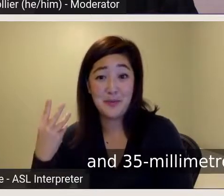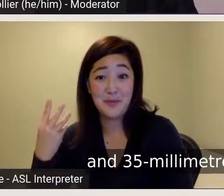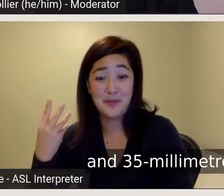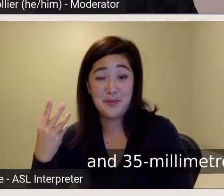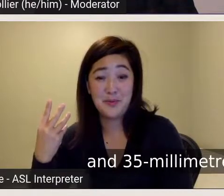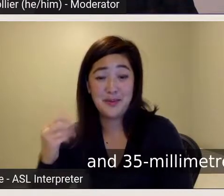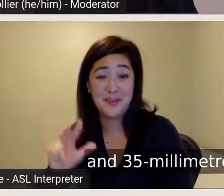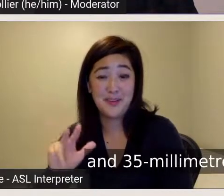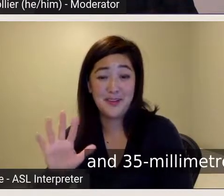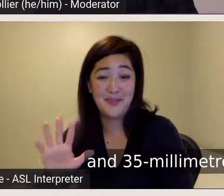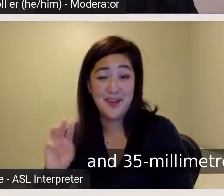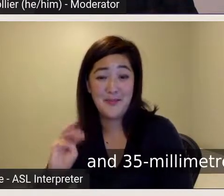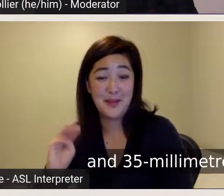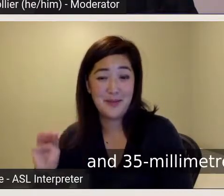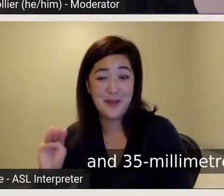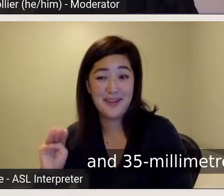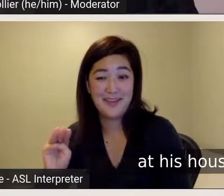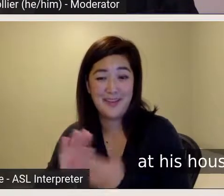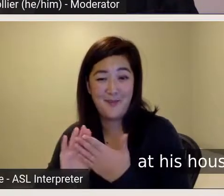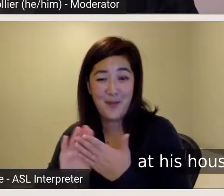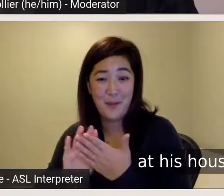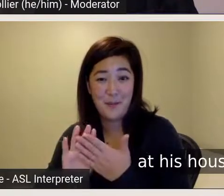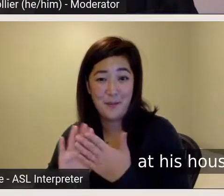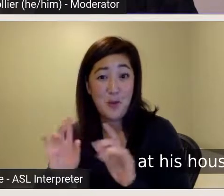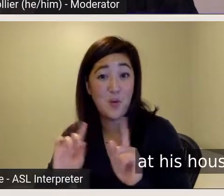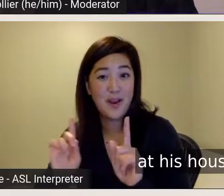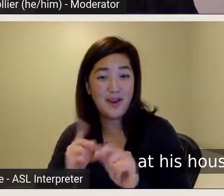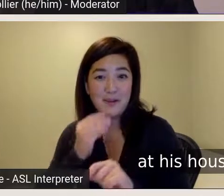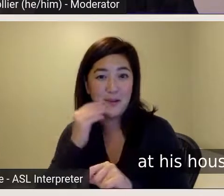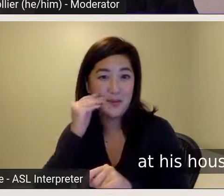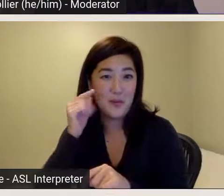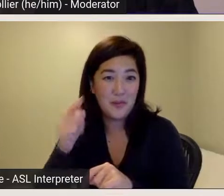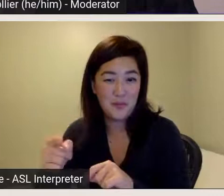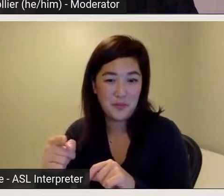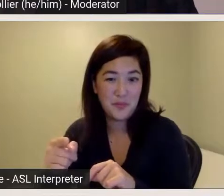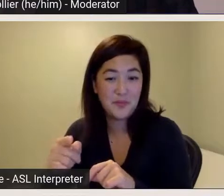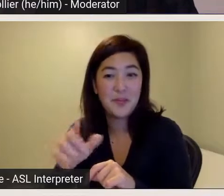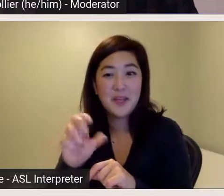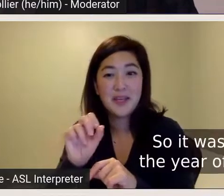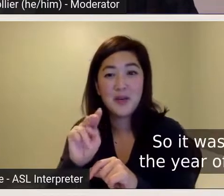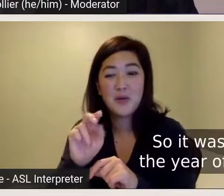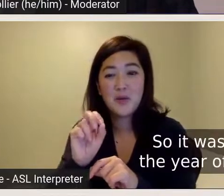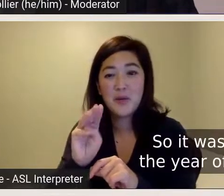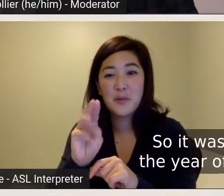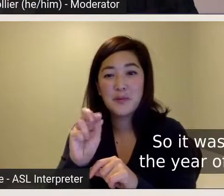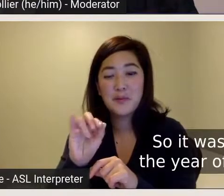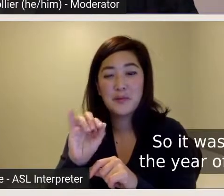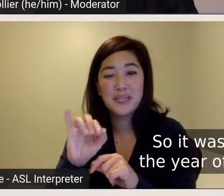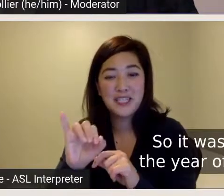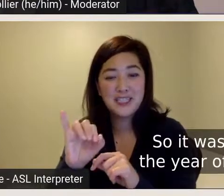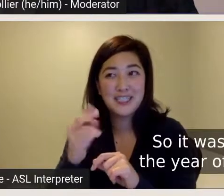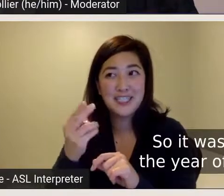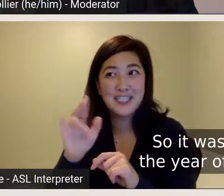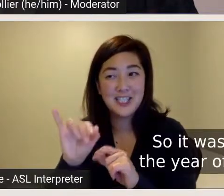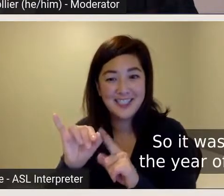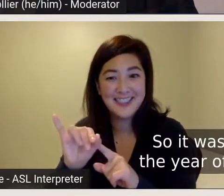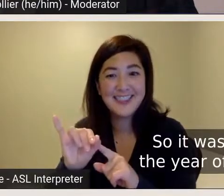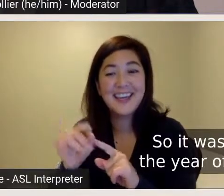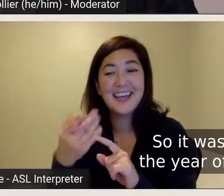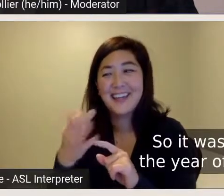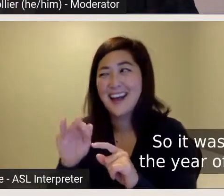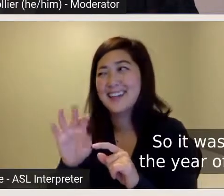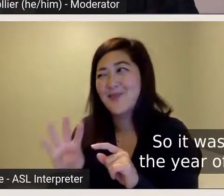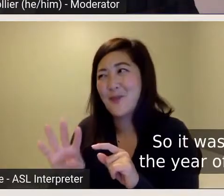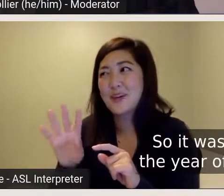35 millimeter celluloid films at his house in Onomichi. So it was about 1941,